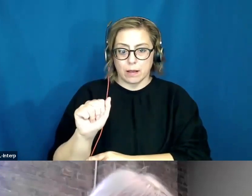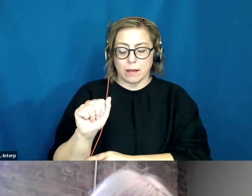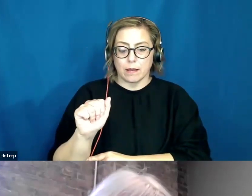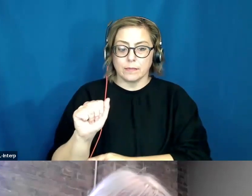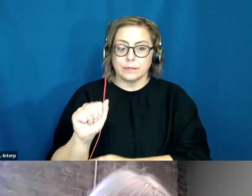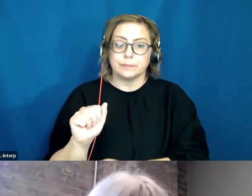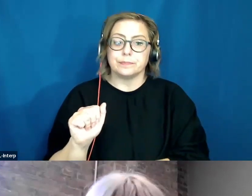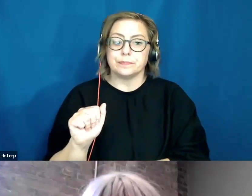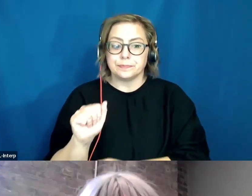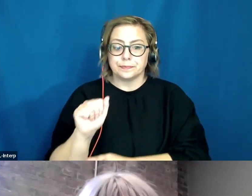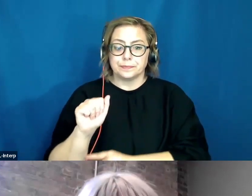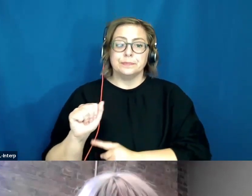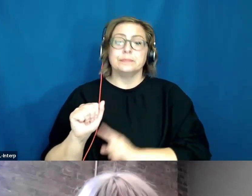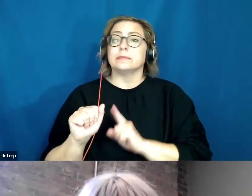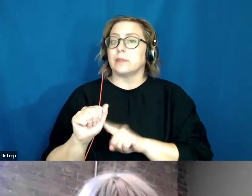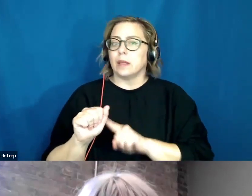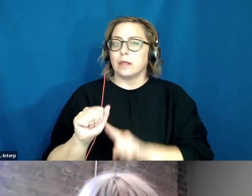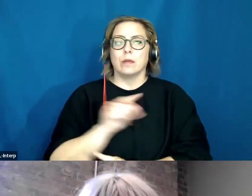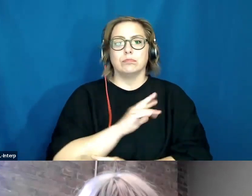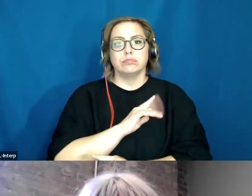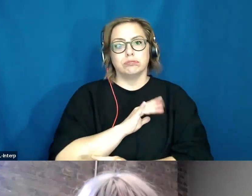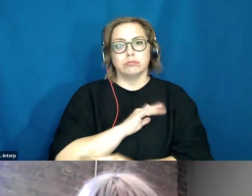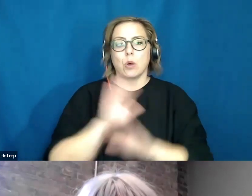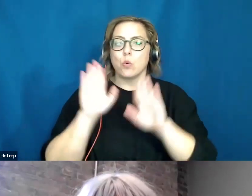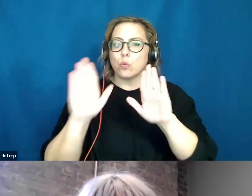MAWA. They're a wonderful,